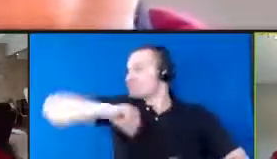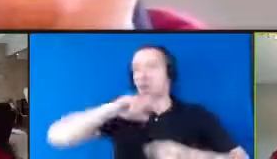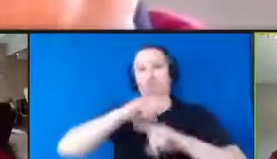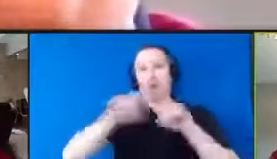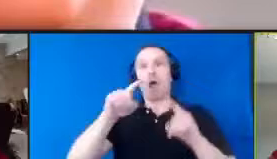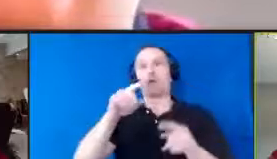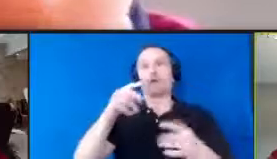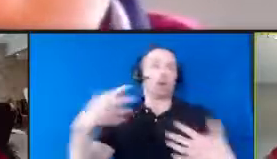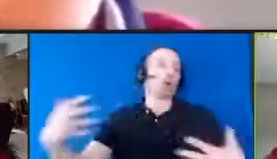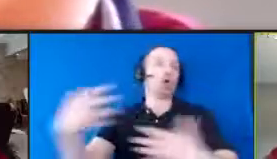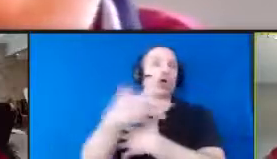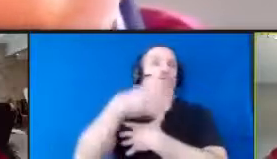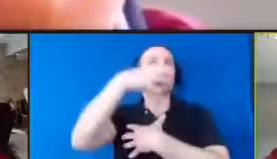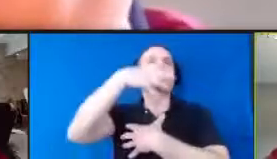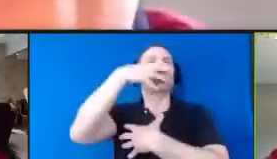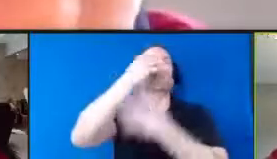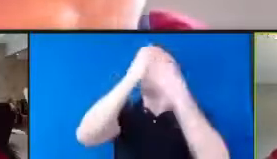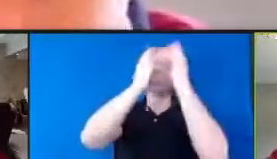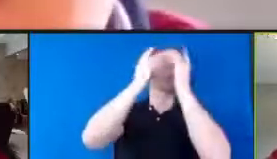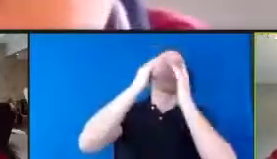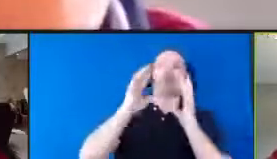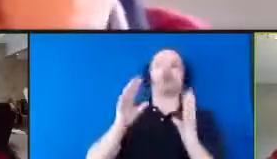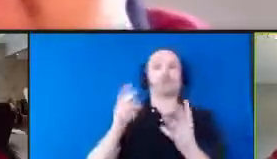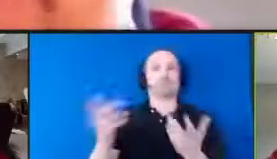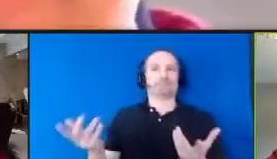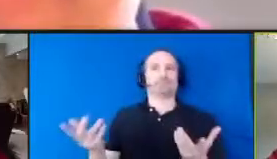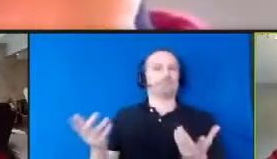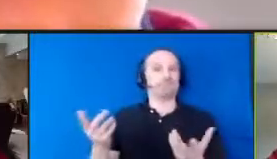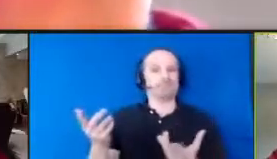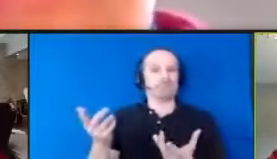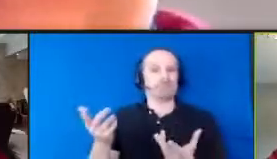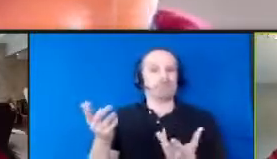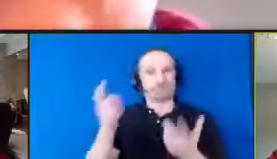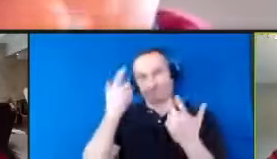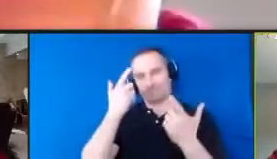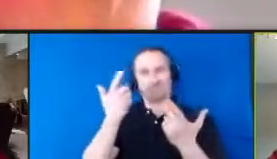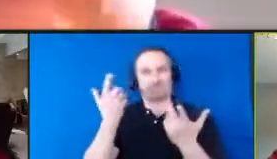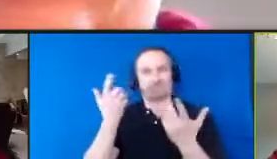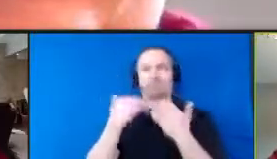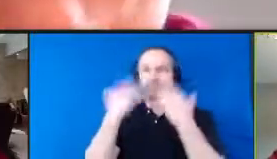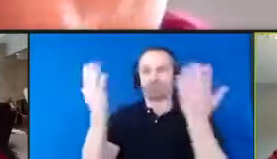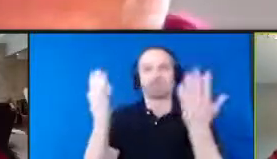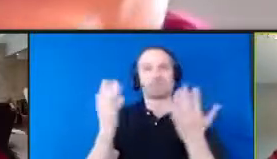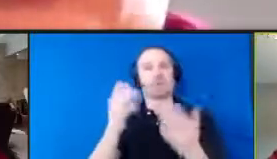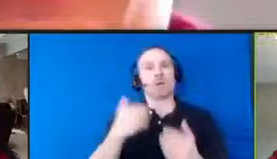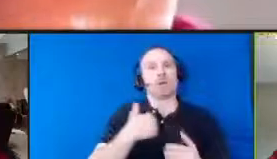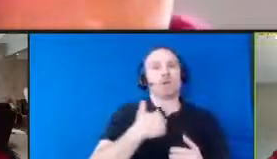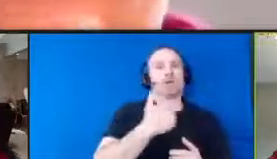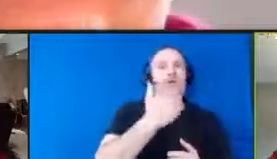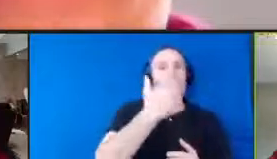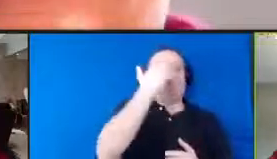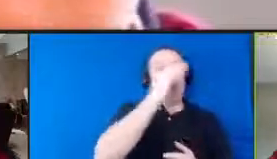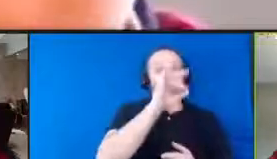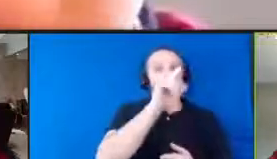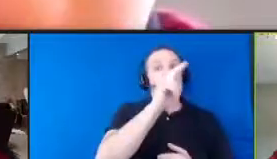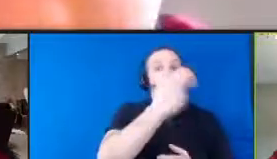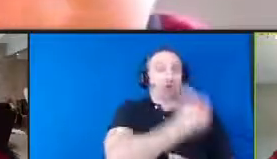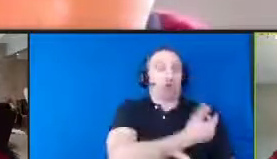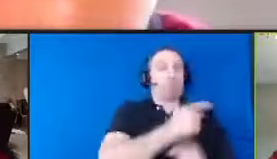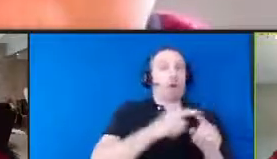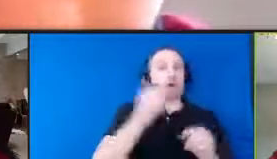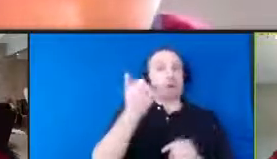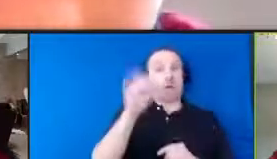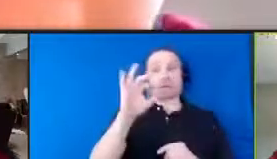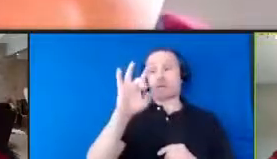was addressing. We know, for instance, influenza. In the 1980s, Japan was mandatory vaccinating a flu for